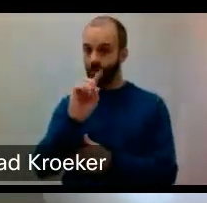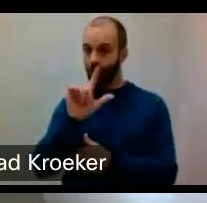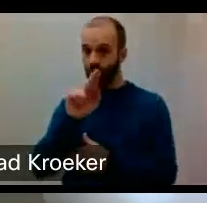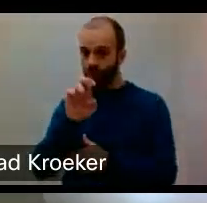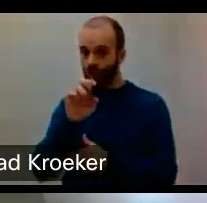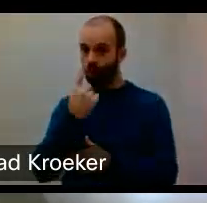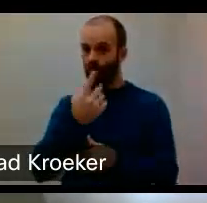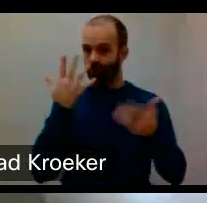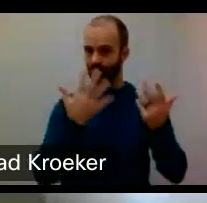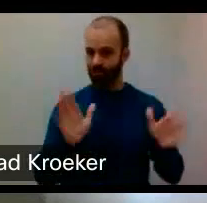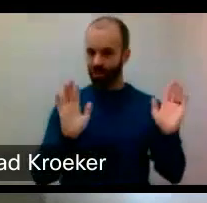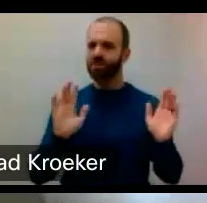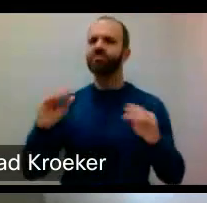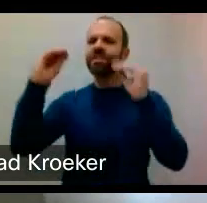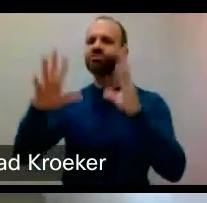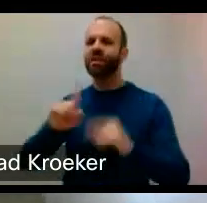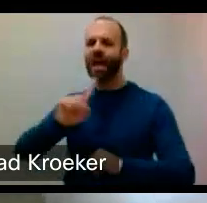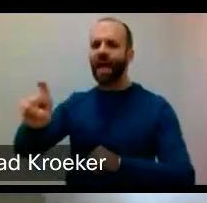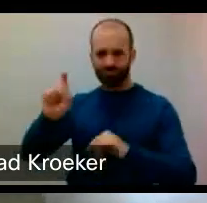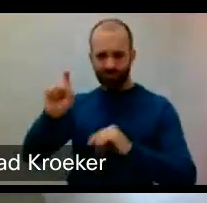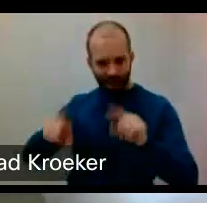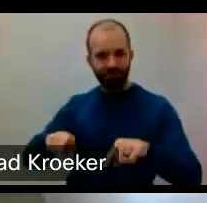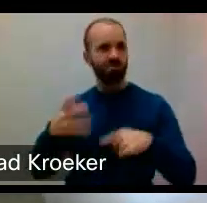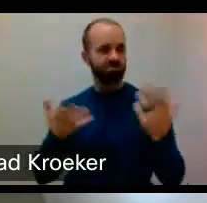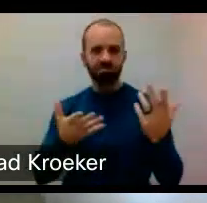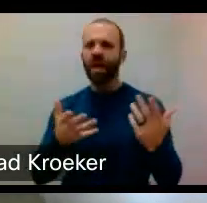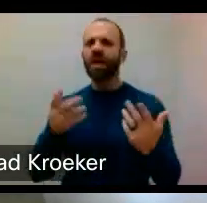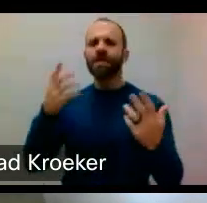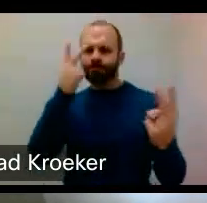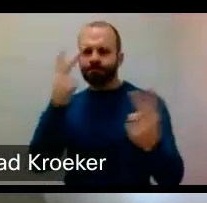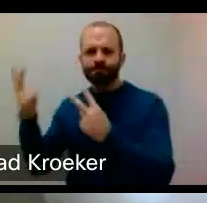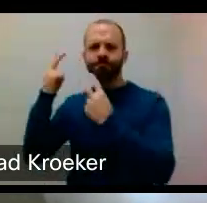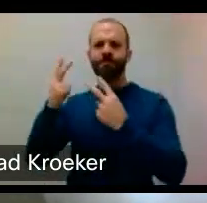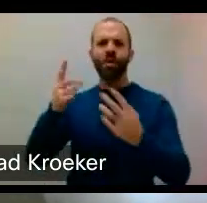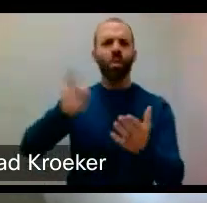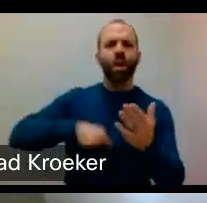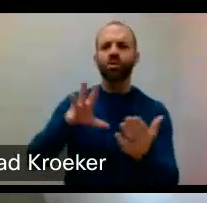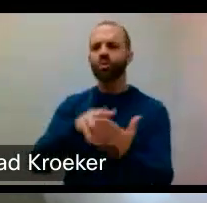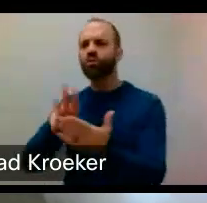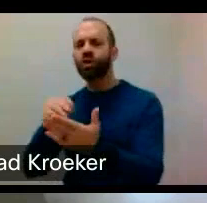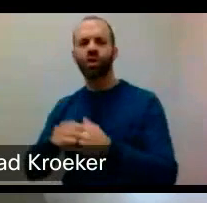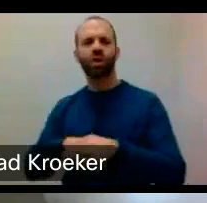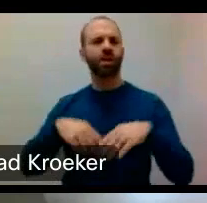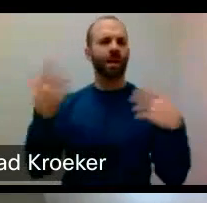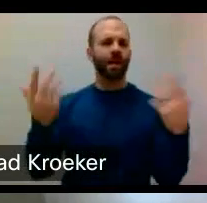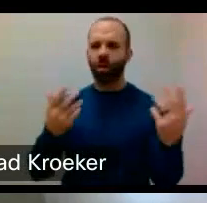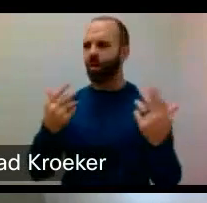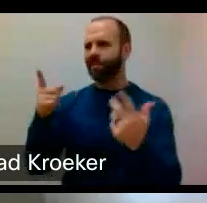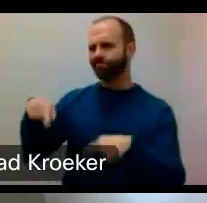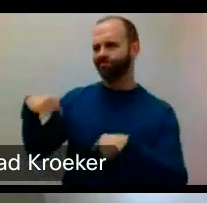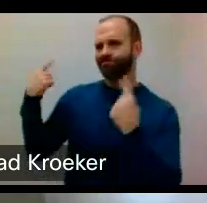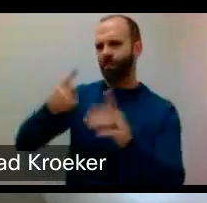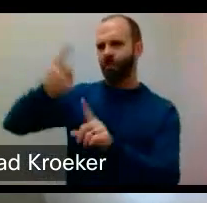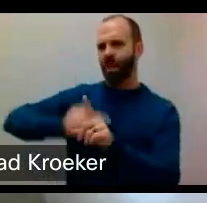to write a discussion post about what you've learned and analyze what you have done in class over the last